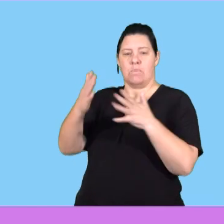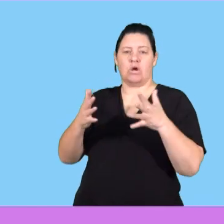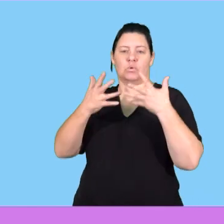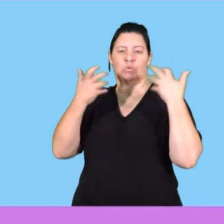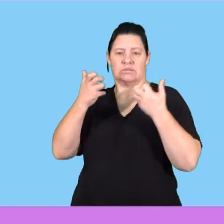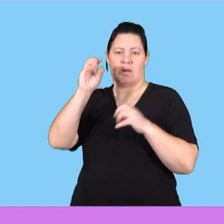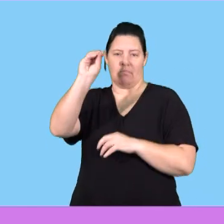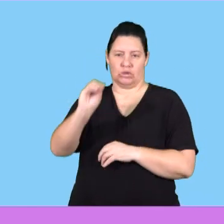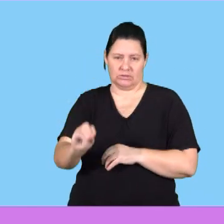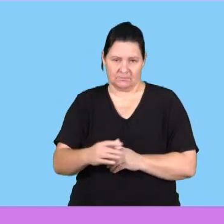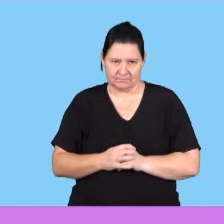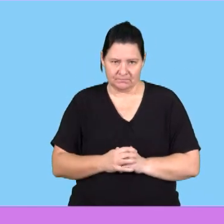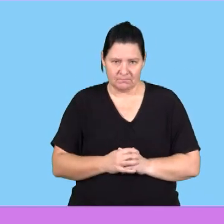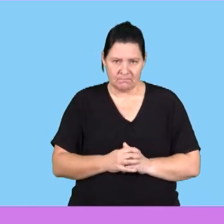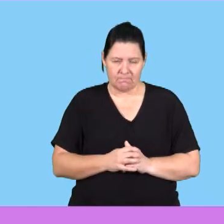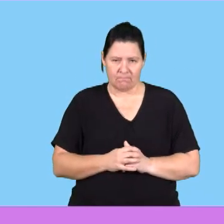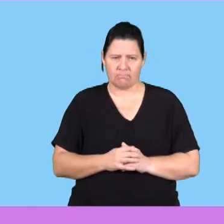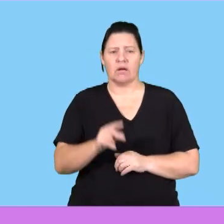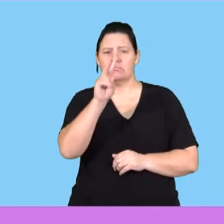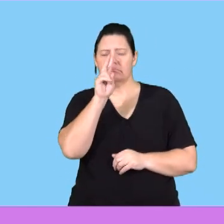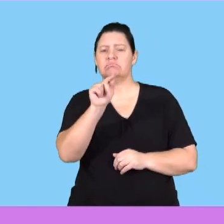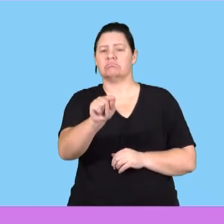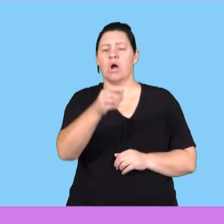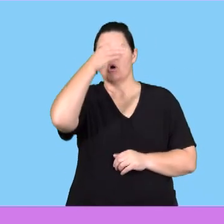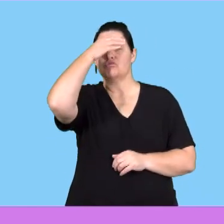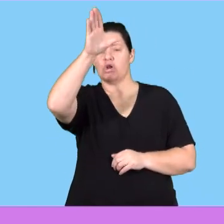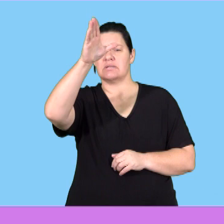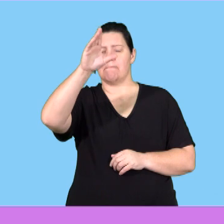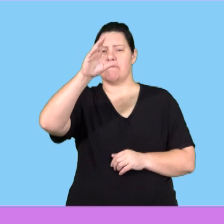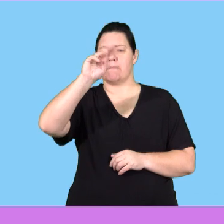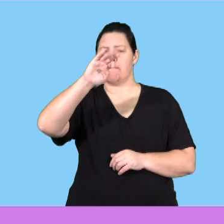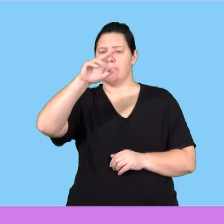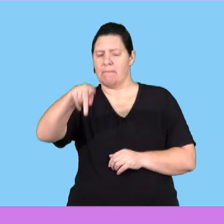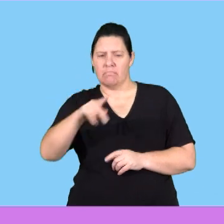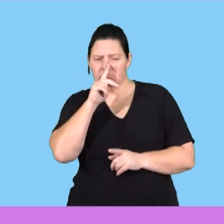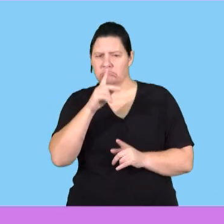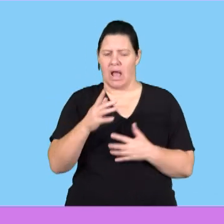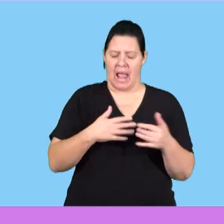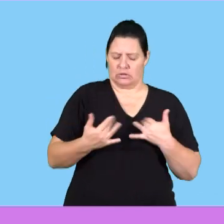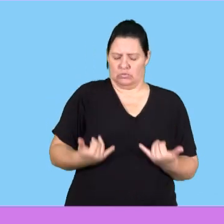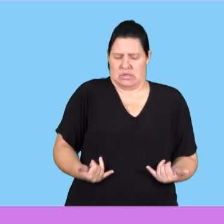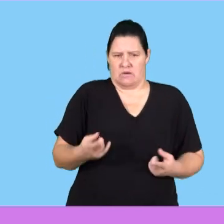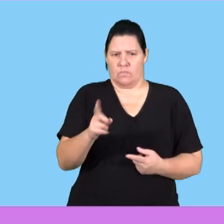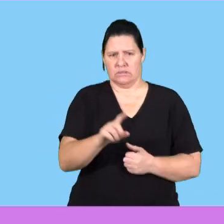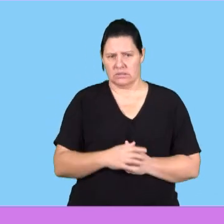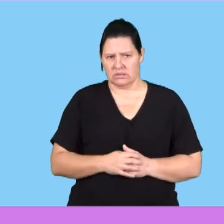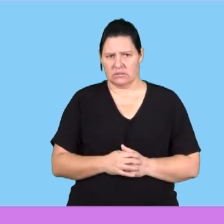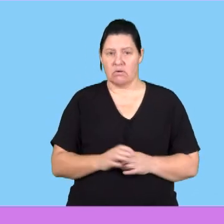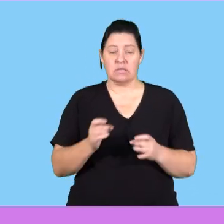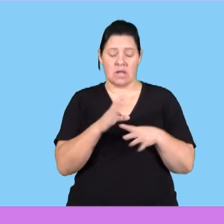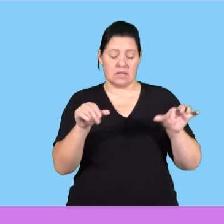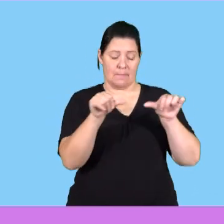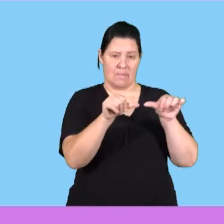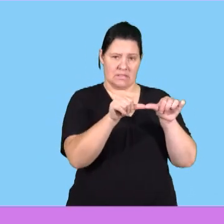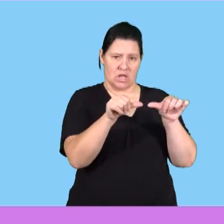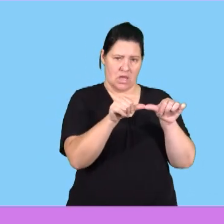whisker plot. All right, so let's quickly look at, in terms of our concept map, what we will be dealing with this afternoon. So we'll